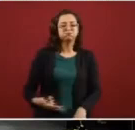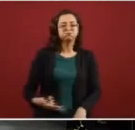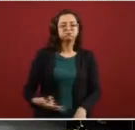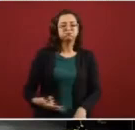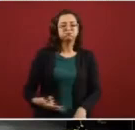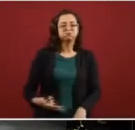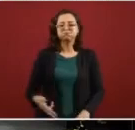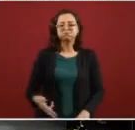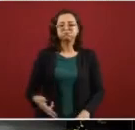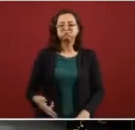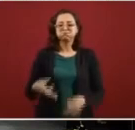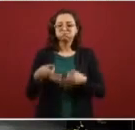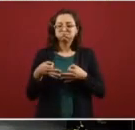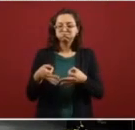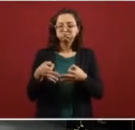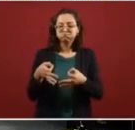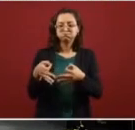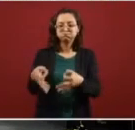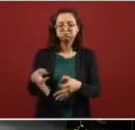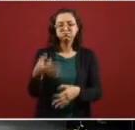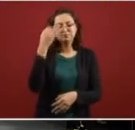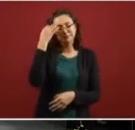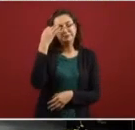it even more.